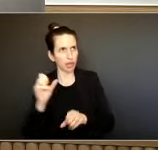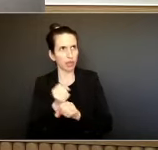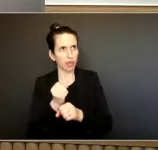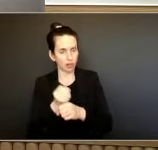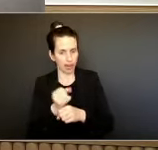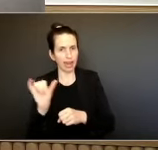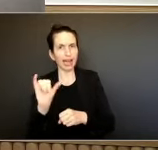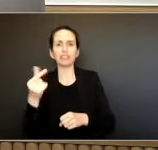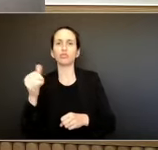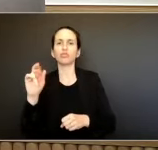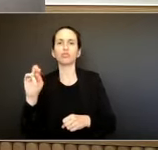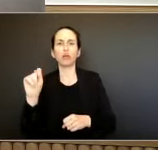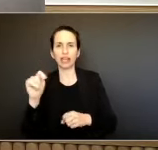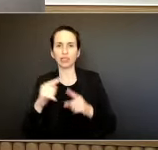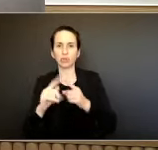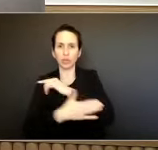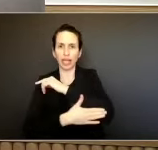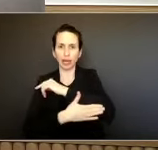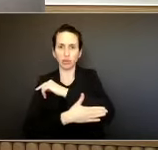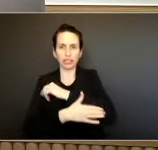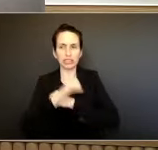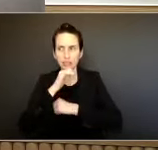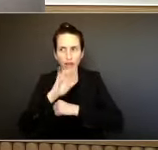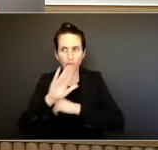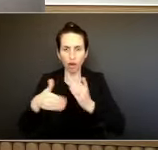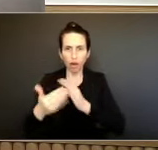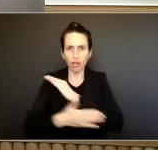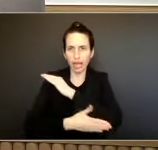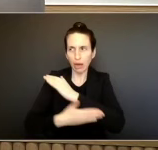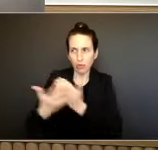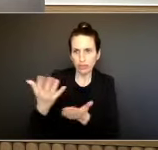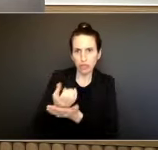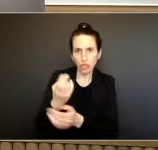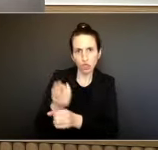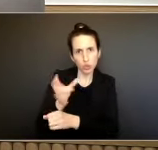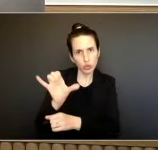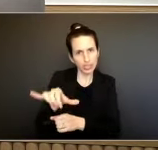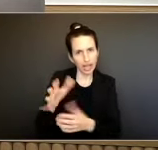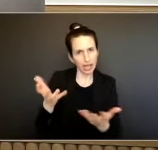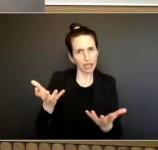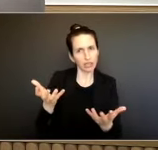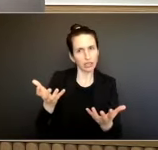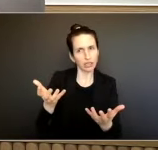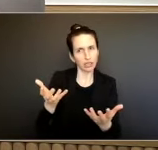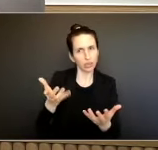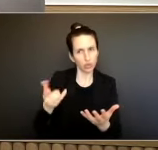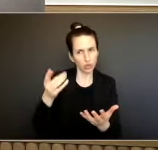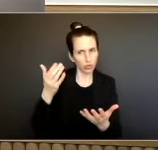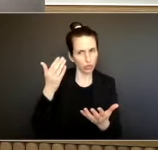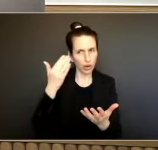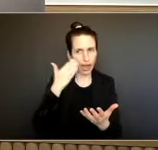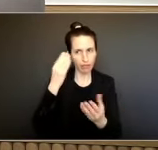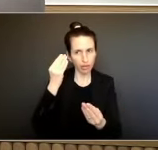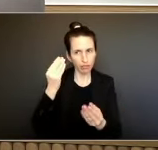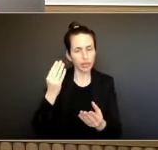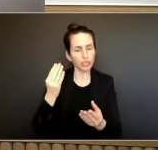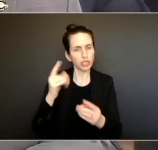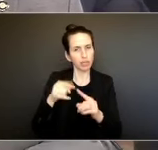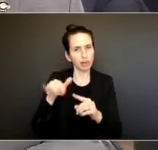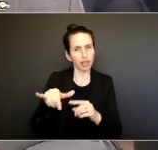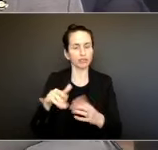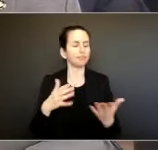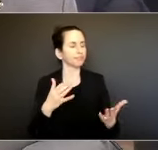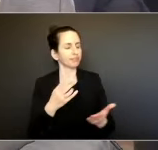counties availed themselves of that. I was wondering if you have any information about that. You know, I can't get very specific on